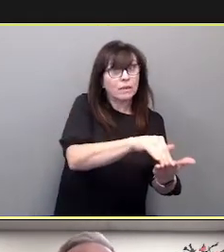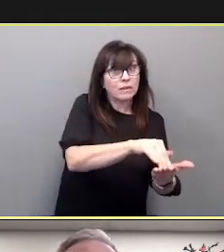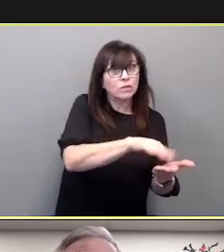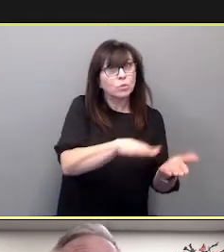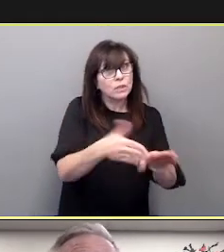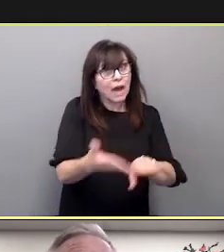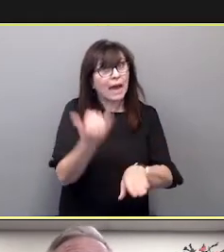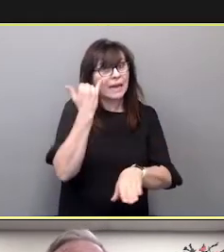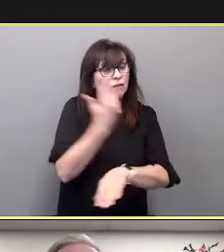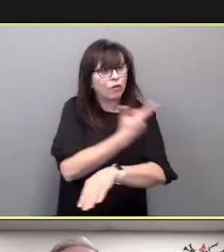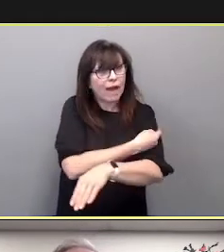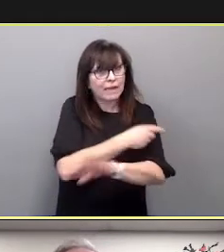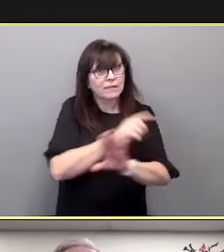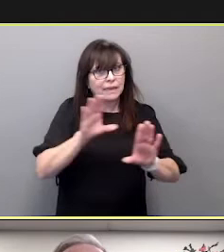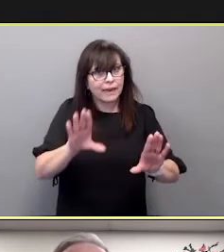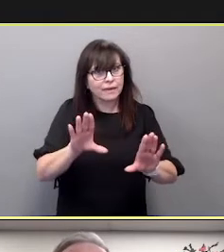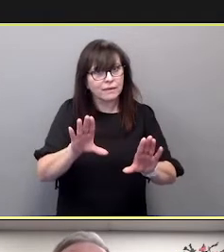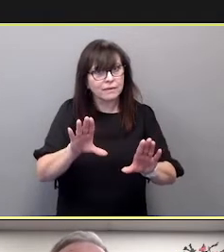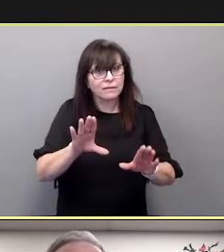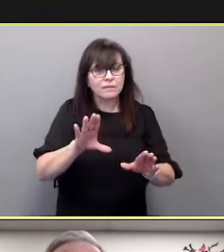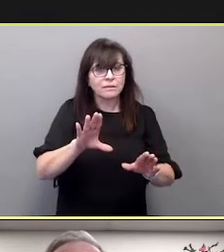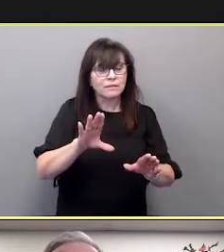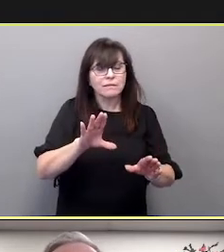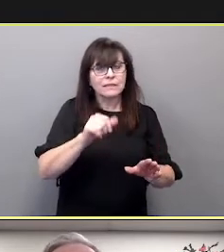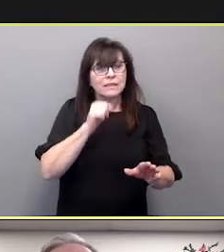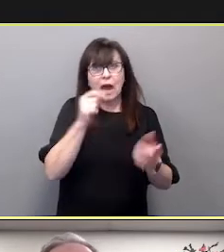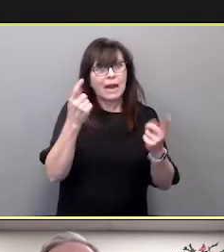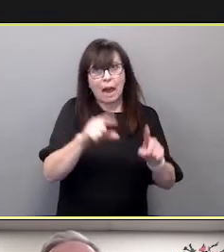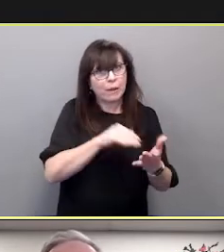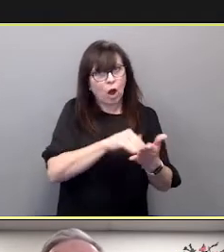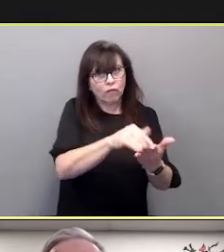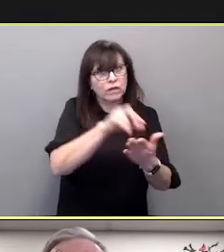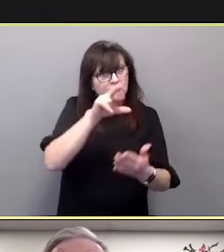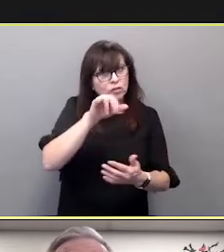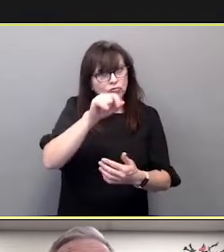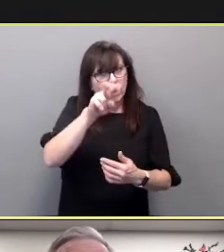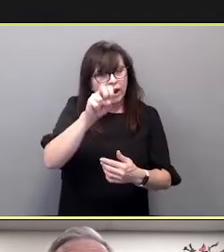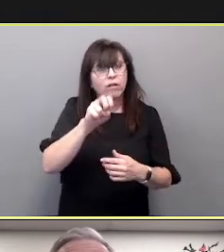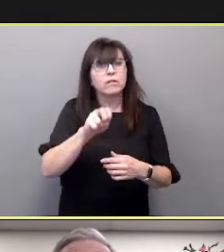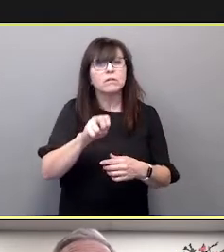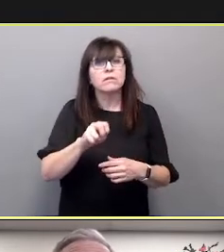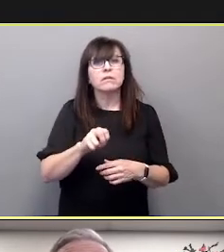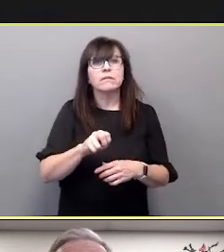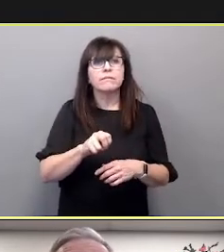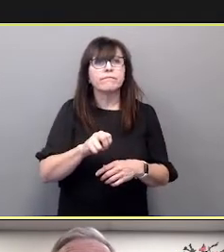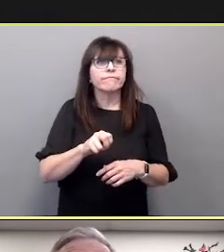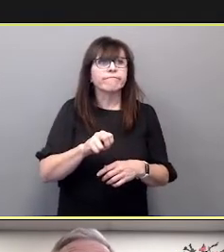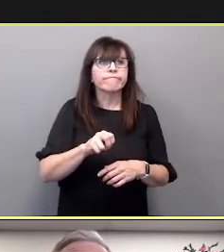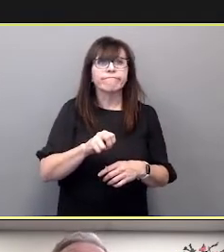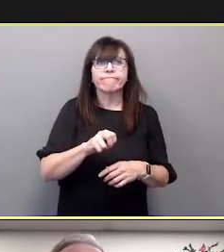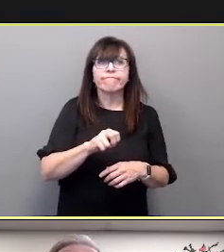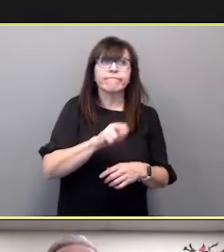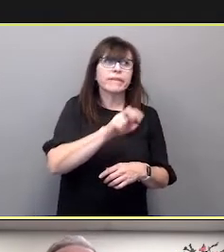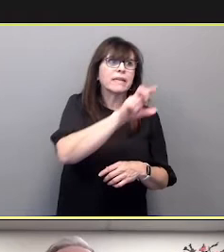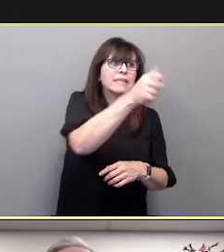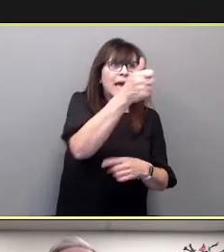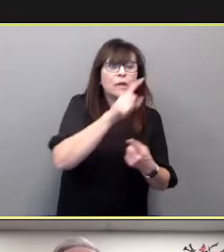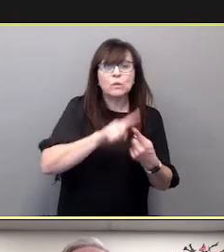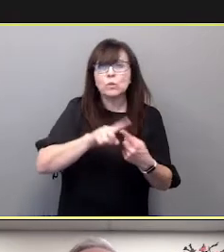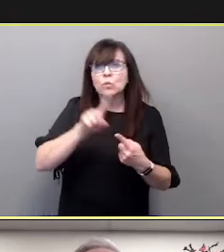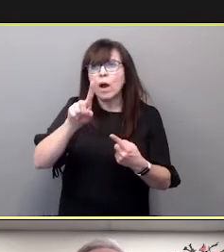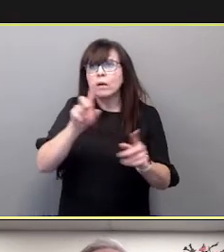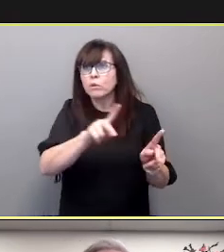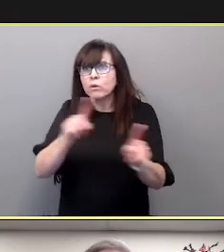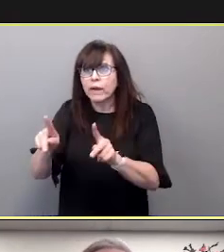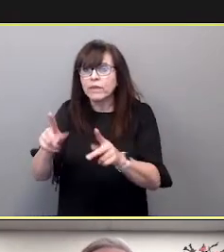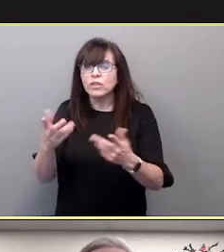COVID. It's much, much less common. A 5-to-1 to 10 or 10-to-1 ratio between